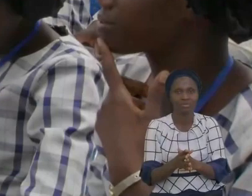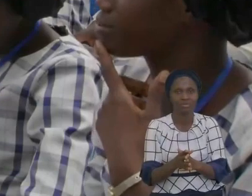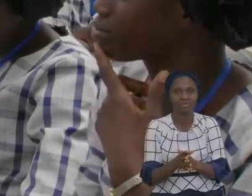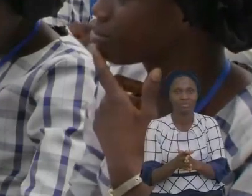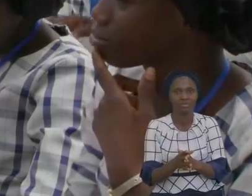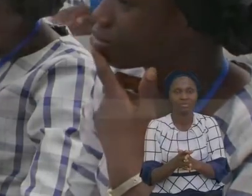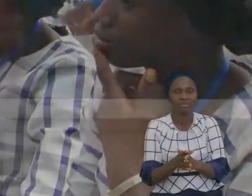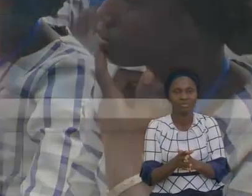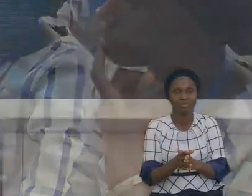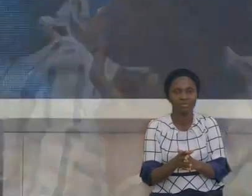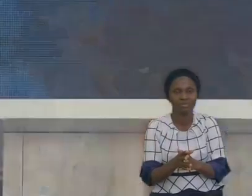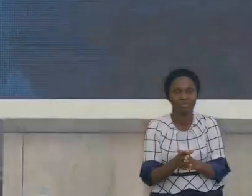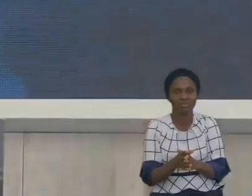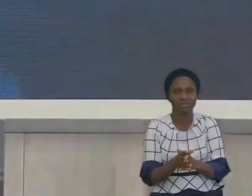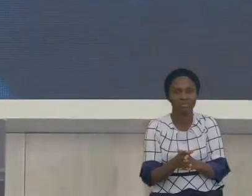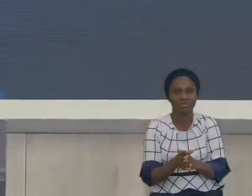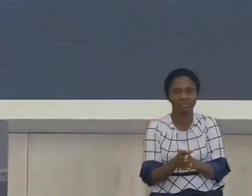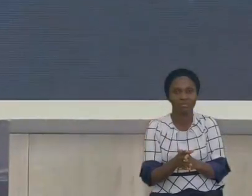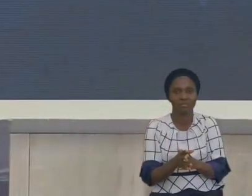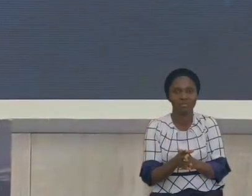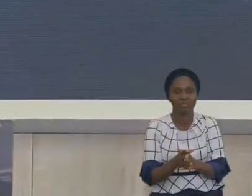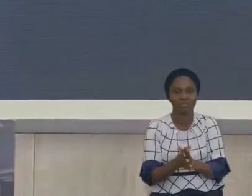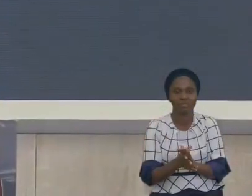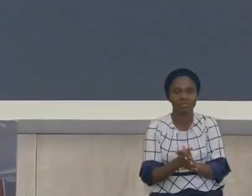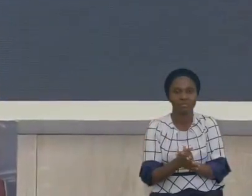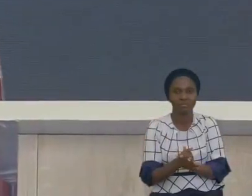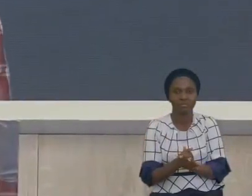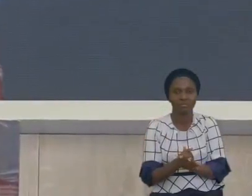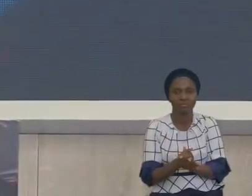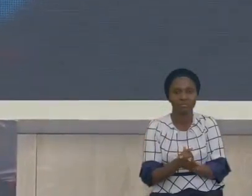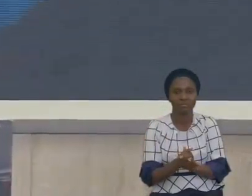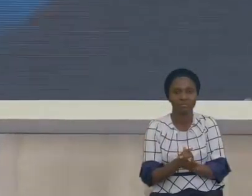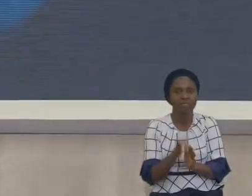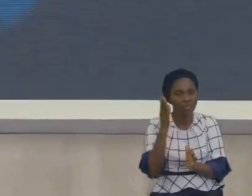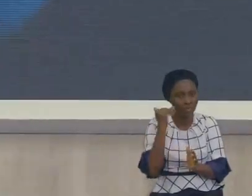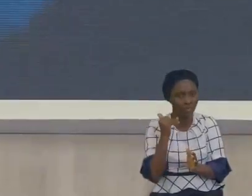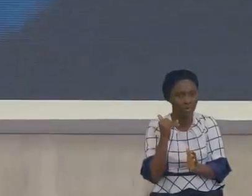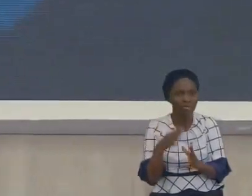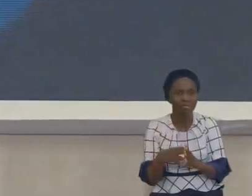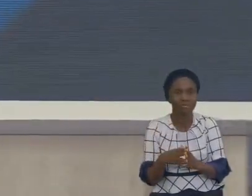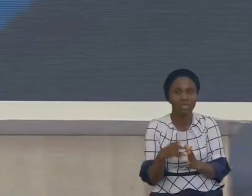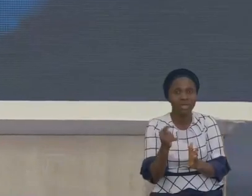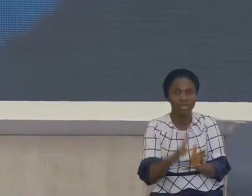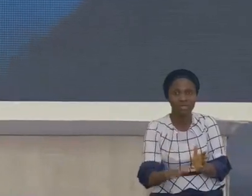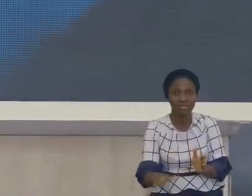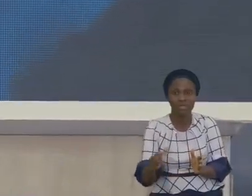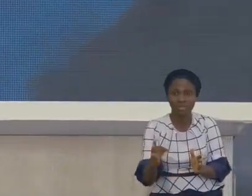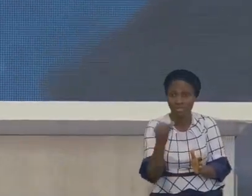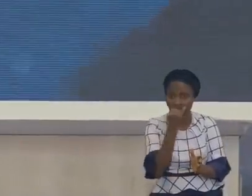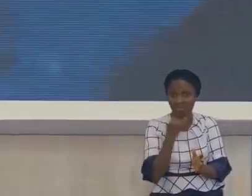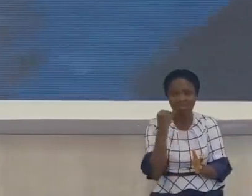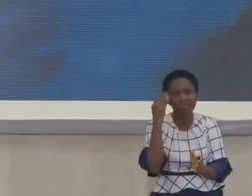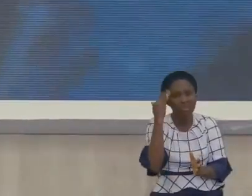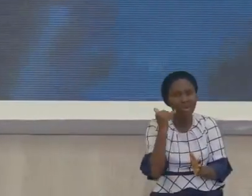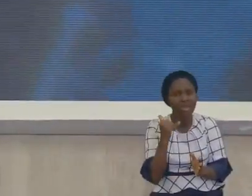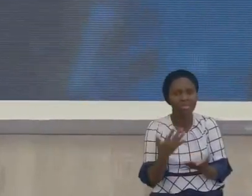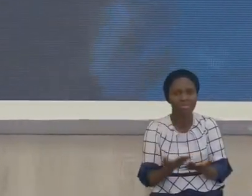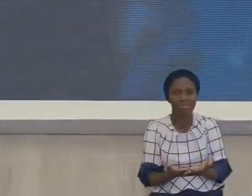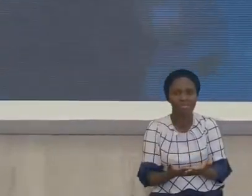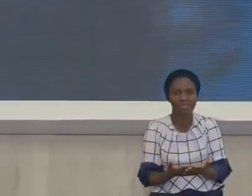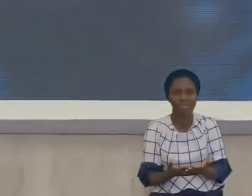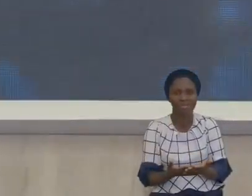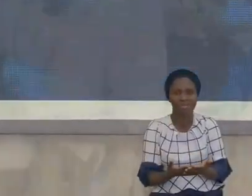Why? The children of Israel, why? Were they always moving and not getting up?